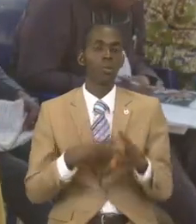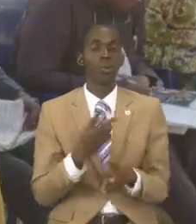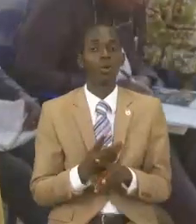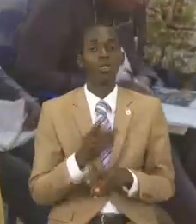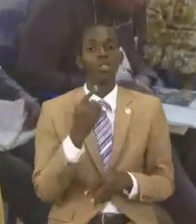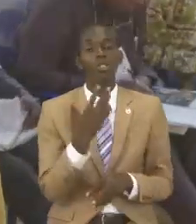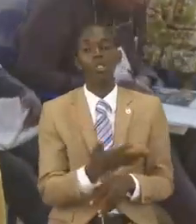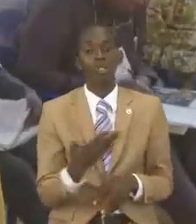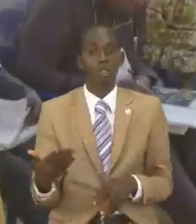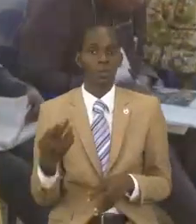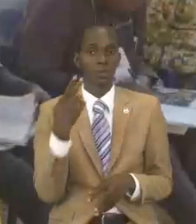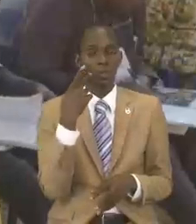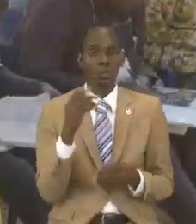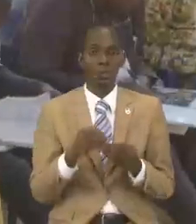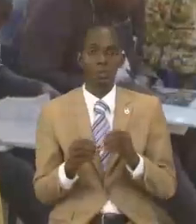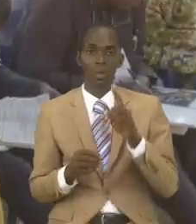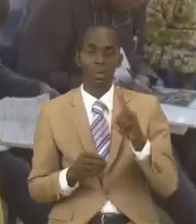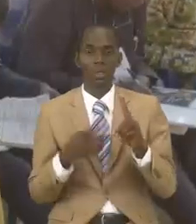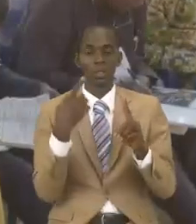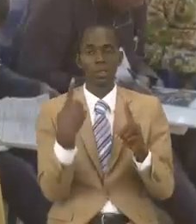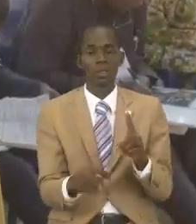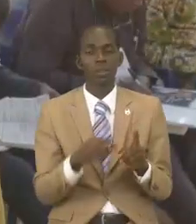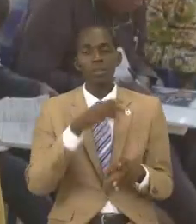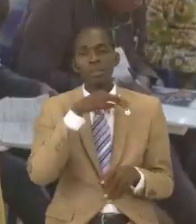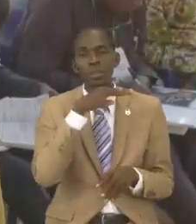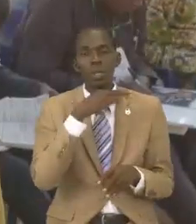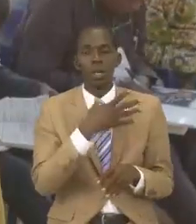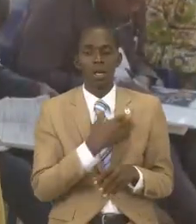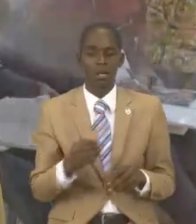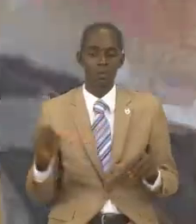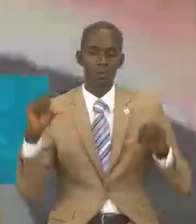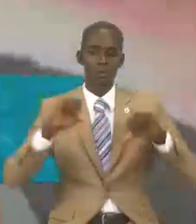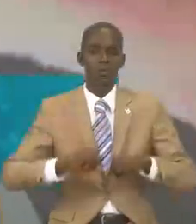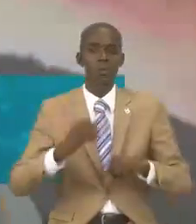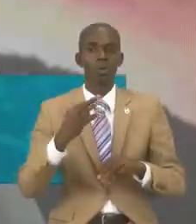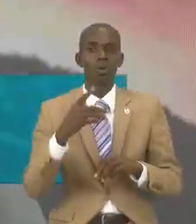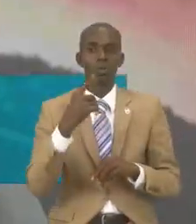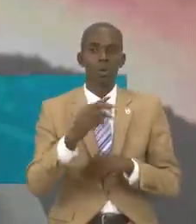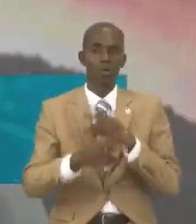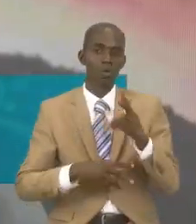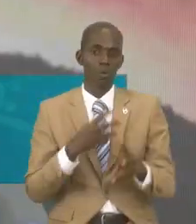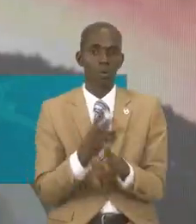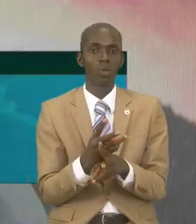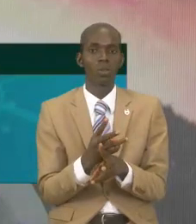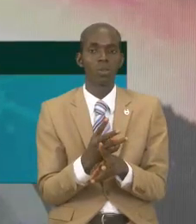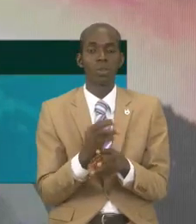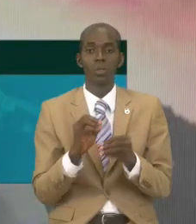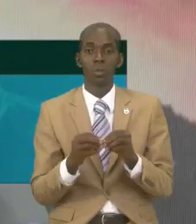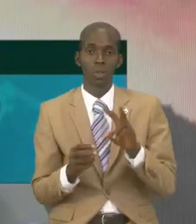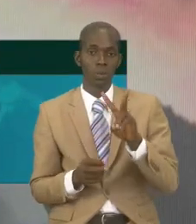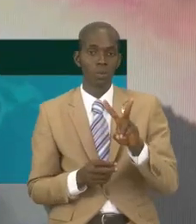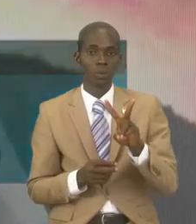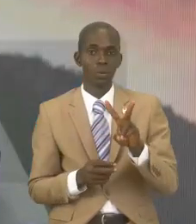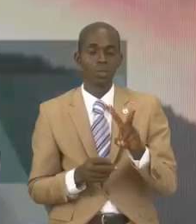Number one, the corruption and condemnation of the world. Number two,